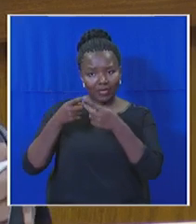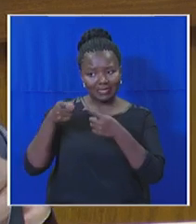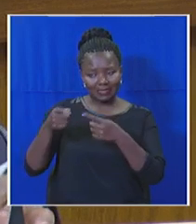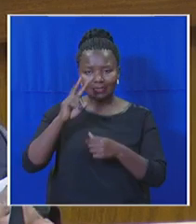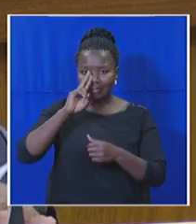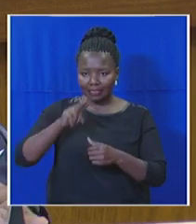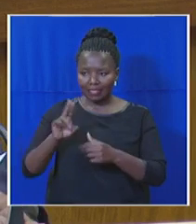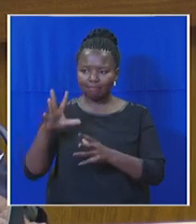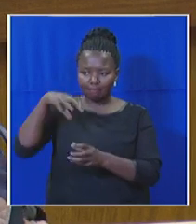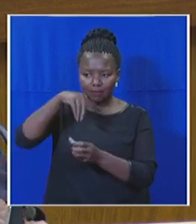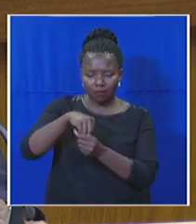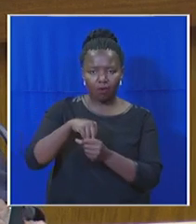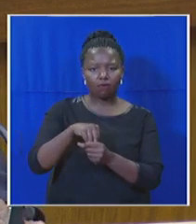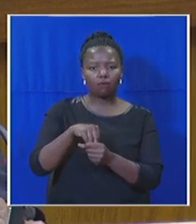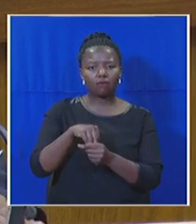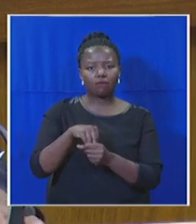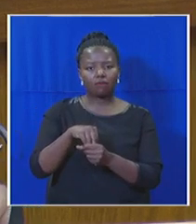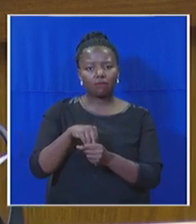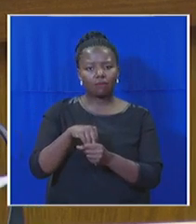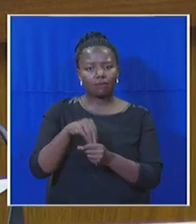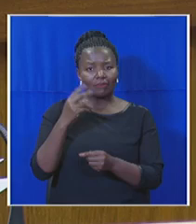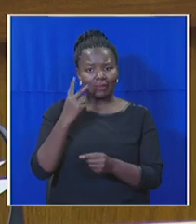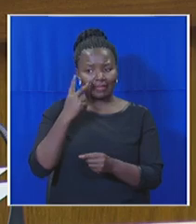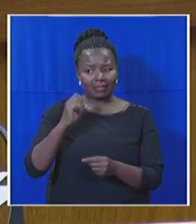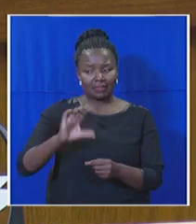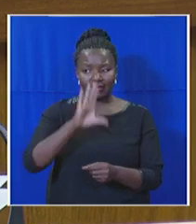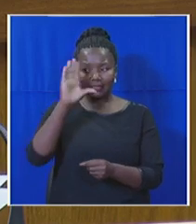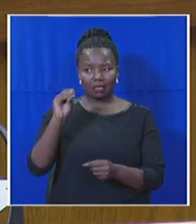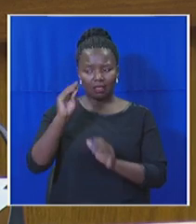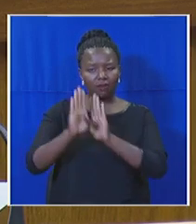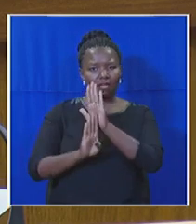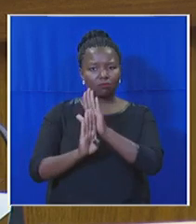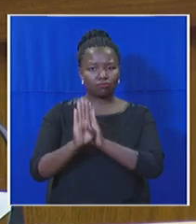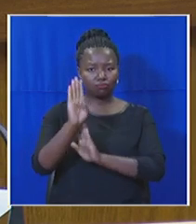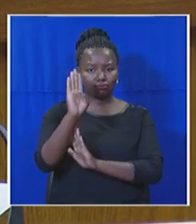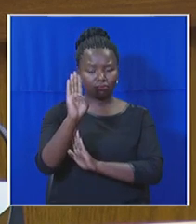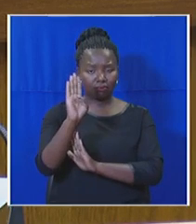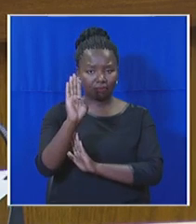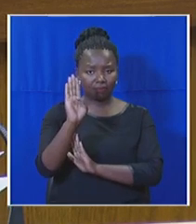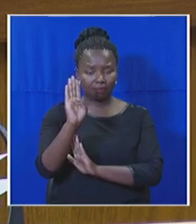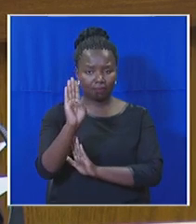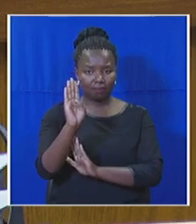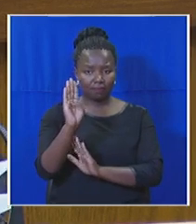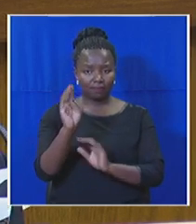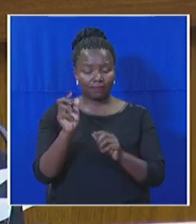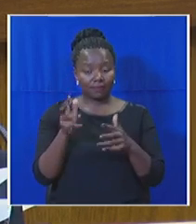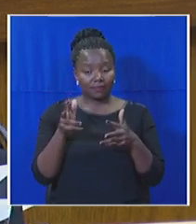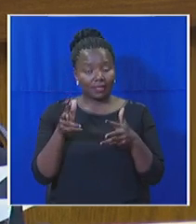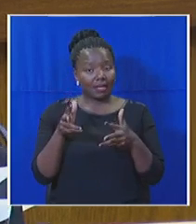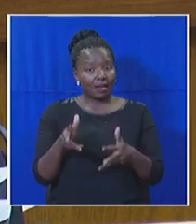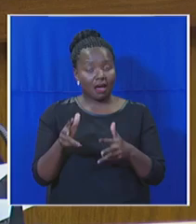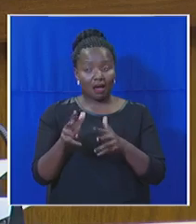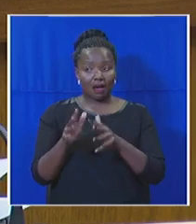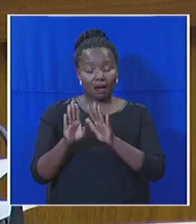to national development goals, and this has to be met by